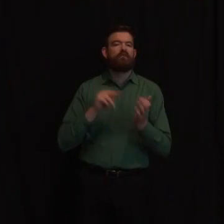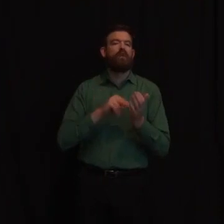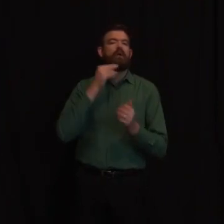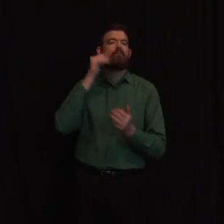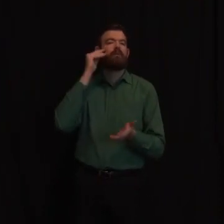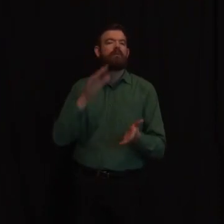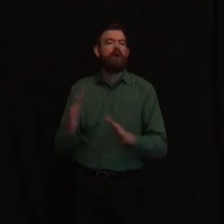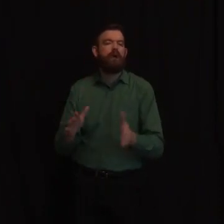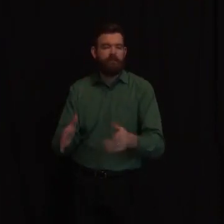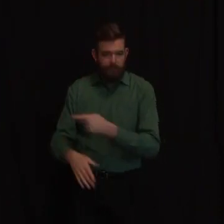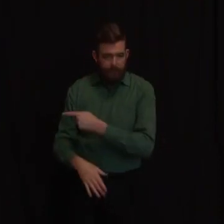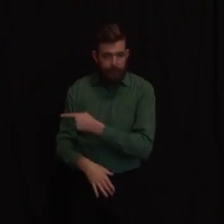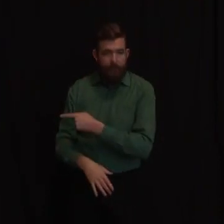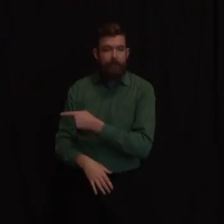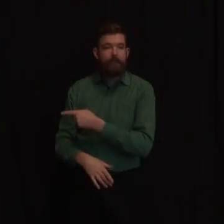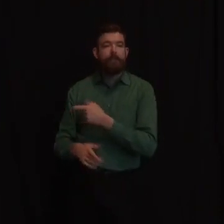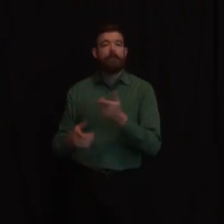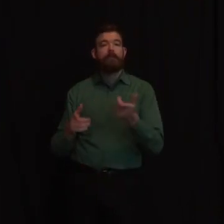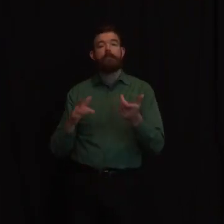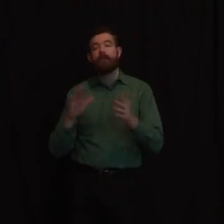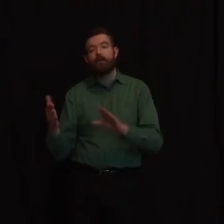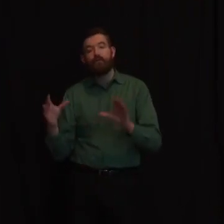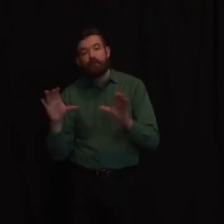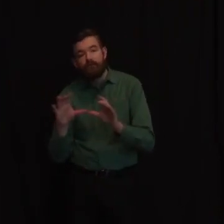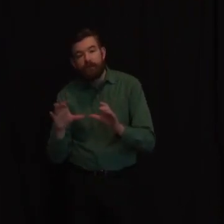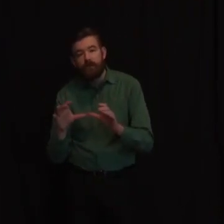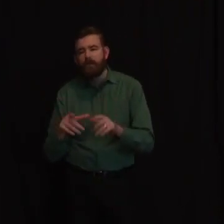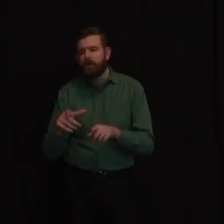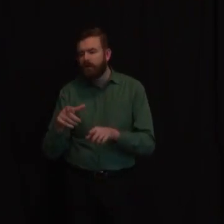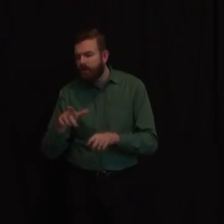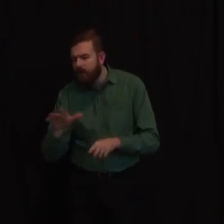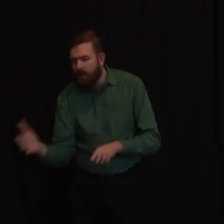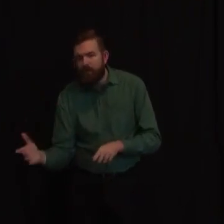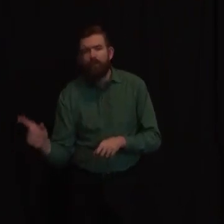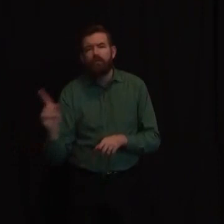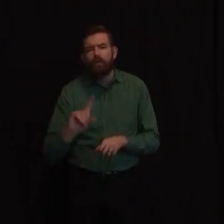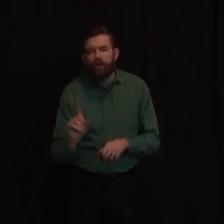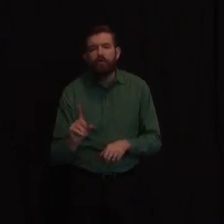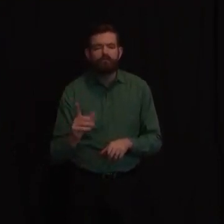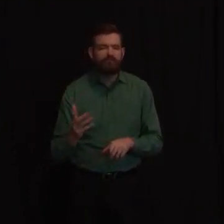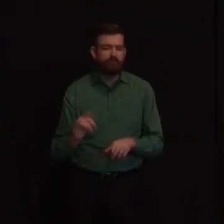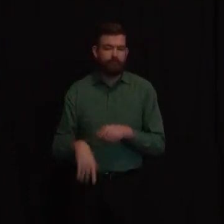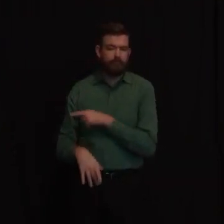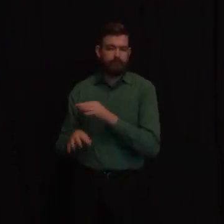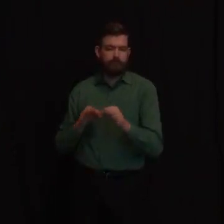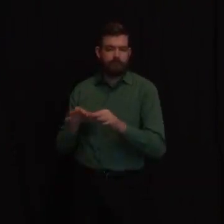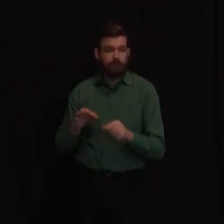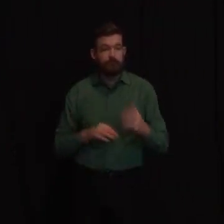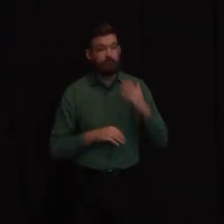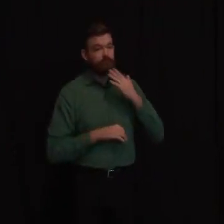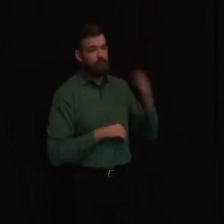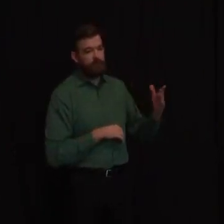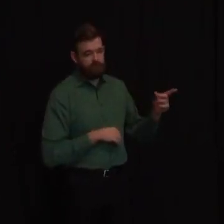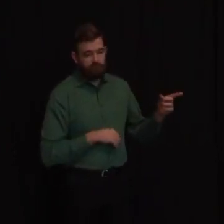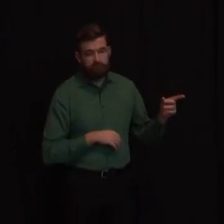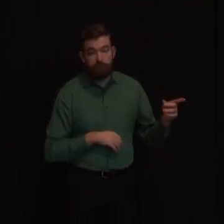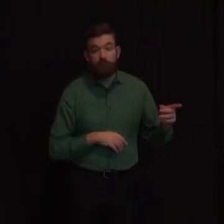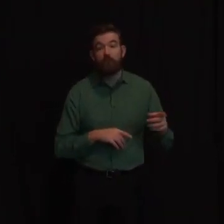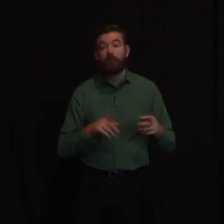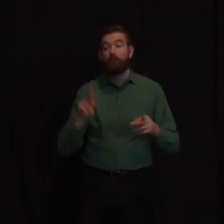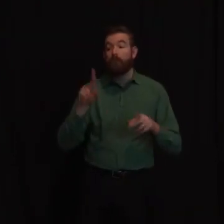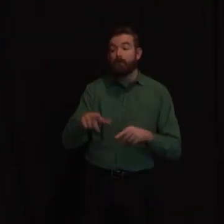death certificate, and I believe that's regardless of location. Go ahead. Yes, the commissioner is correct. If we associate the death